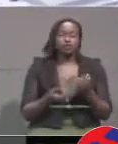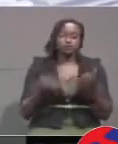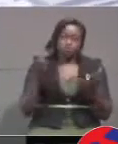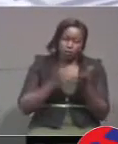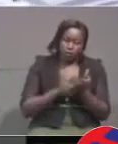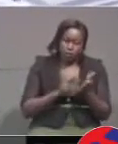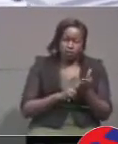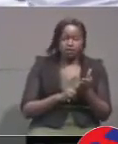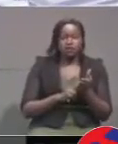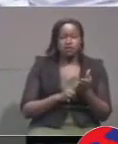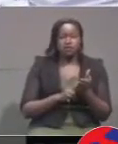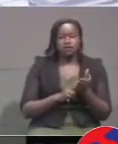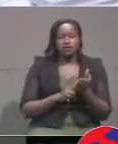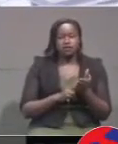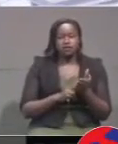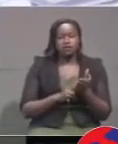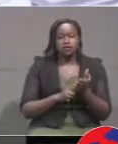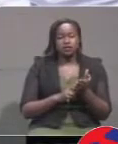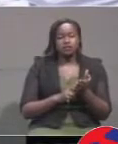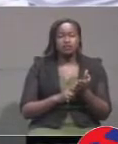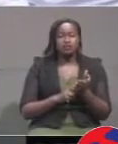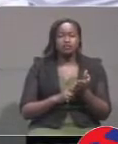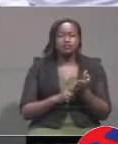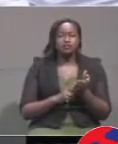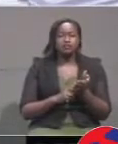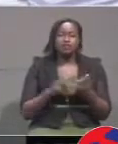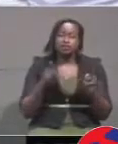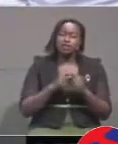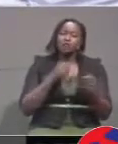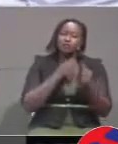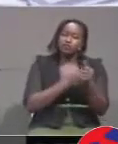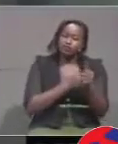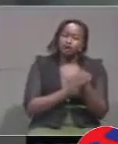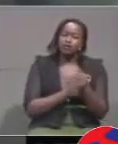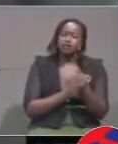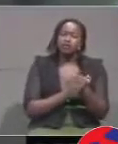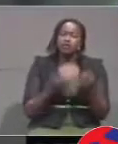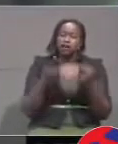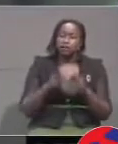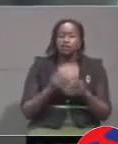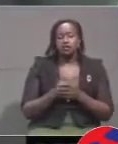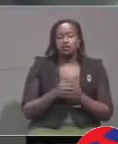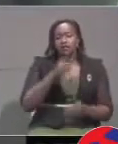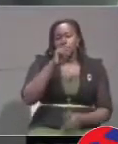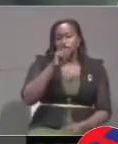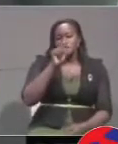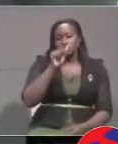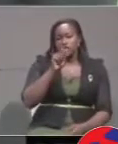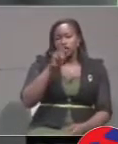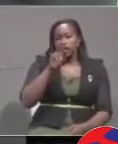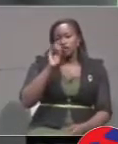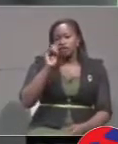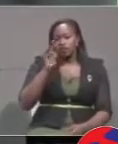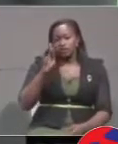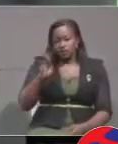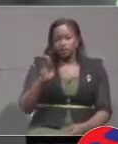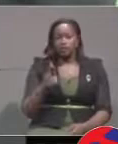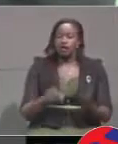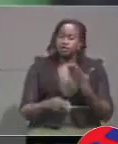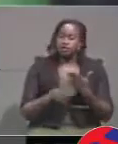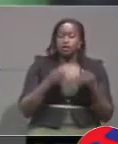people punished? Do they, because they do this in the public, Nituvala Bachichi, Achkoze. So where does the punishment